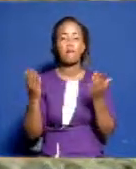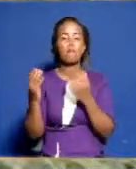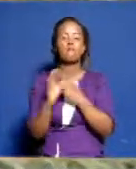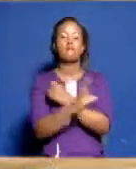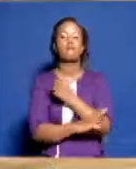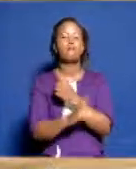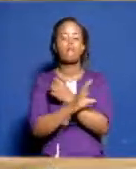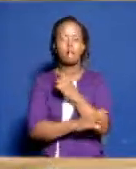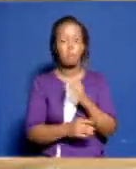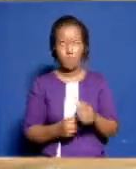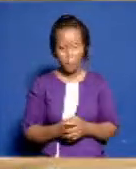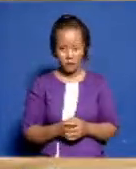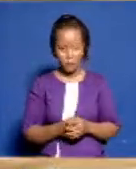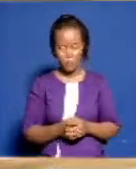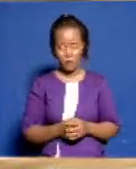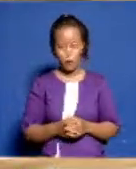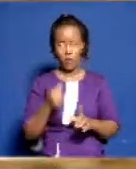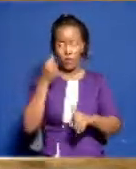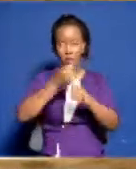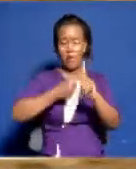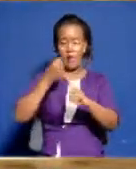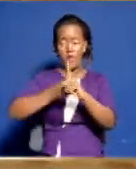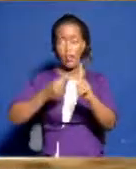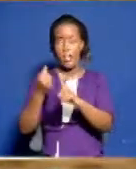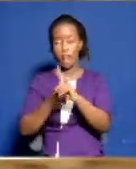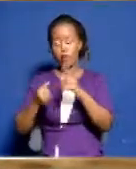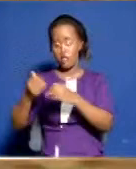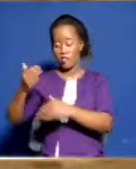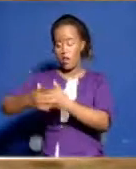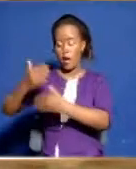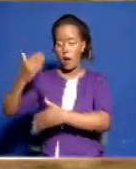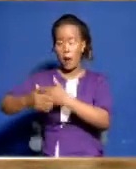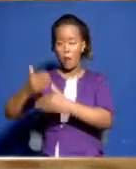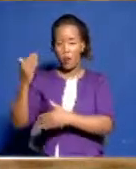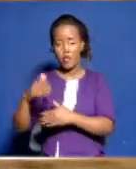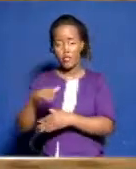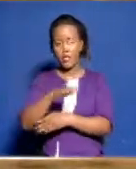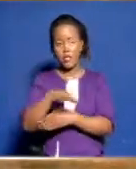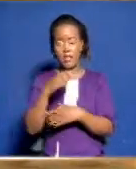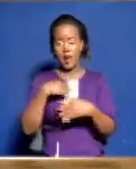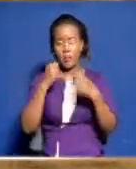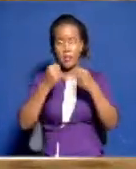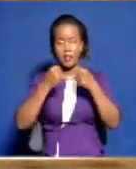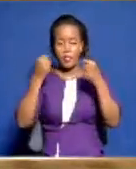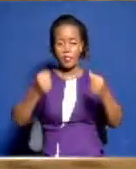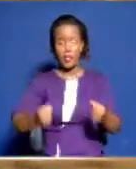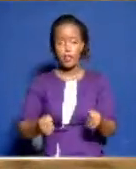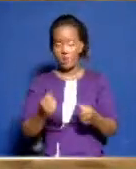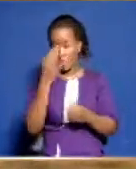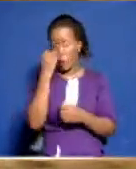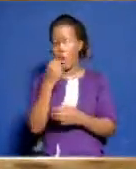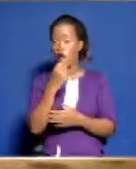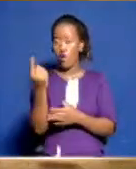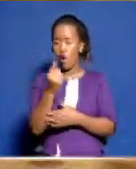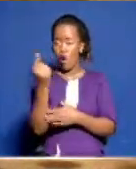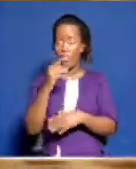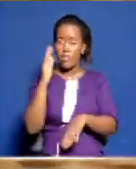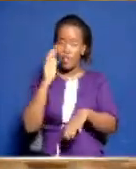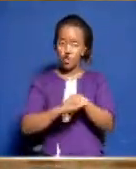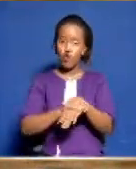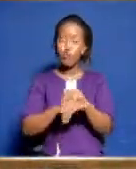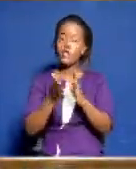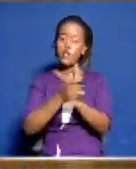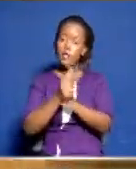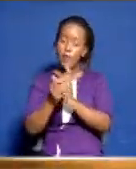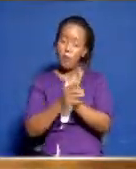As such, maize testing efforts at border entry points across the country have been stepped up to ensure only certified maize that conform to the country and the